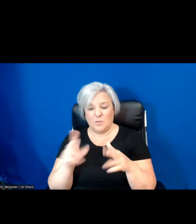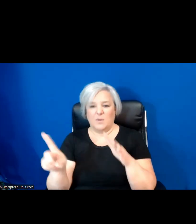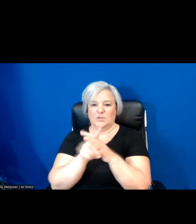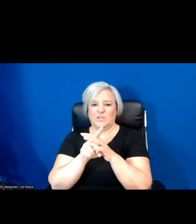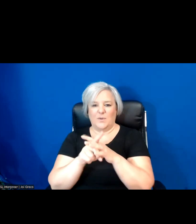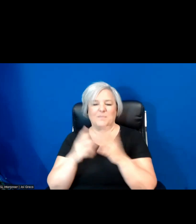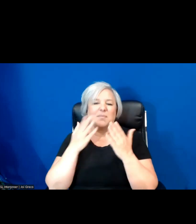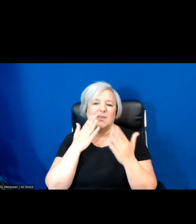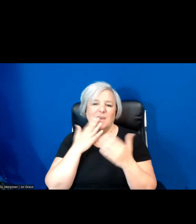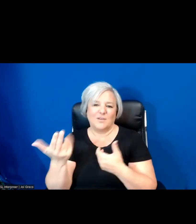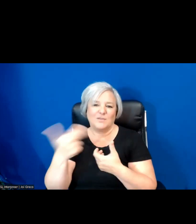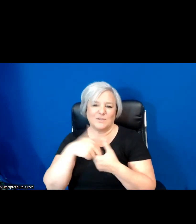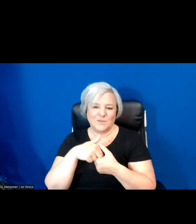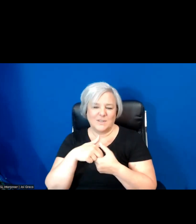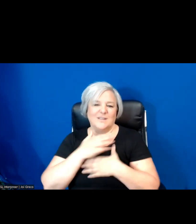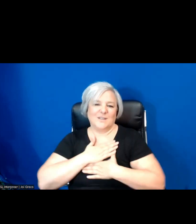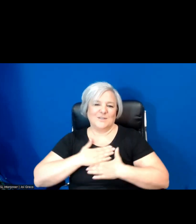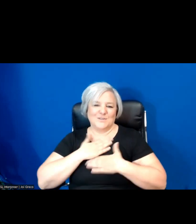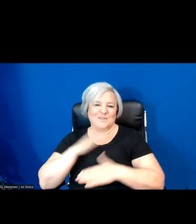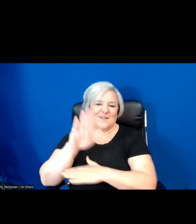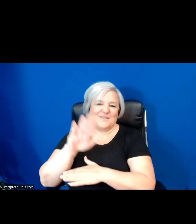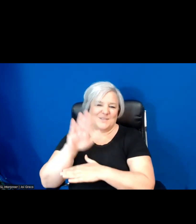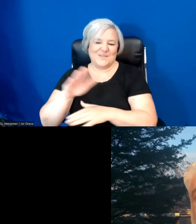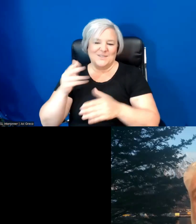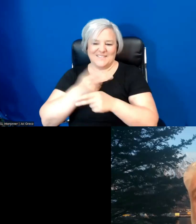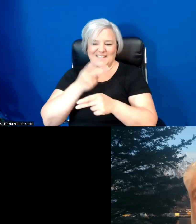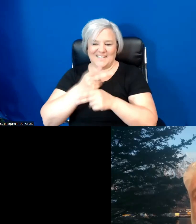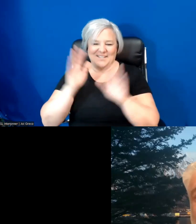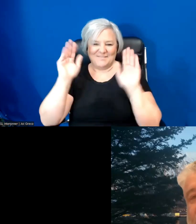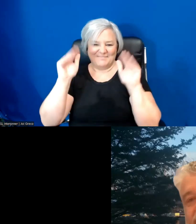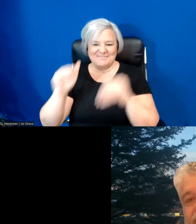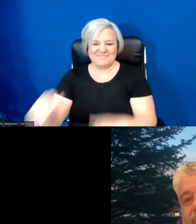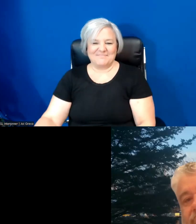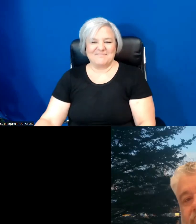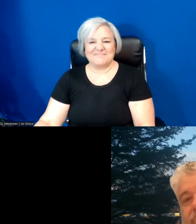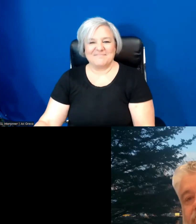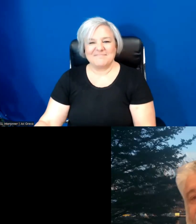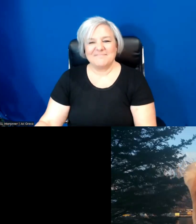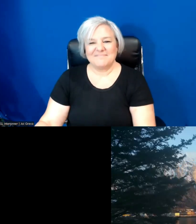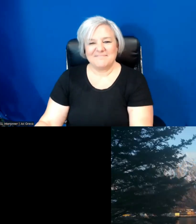Thanks again for joining us and enjoy the rest of your afternoon. Take care. Bye.